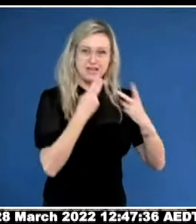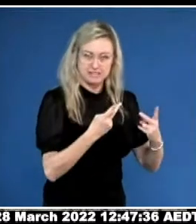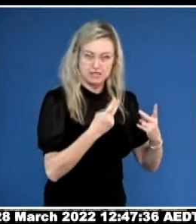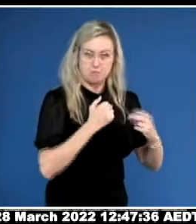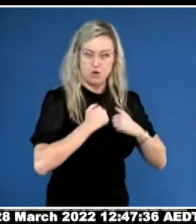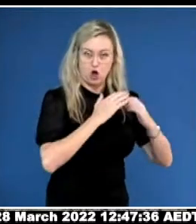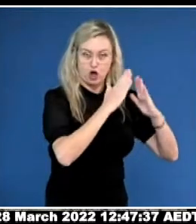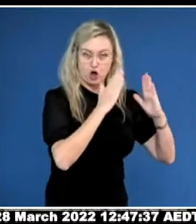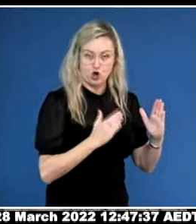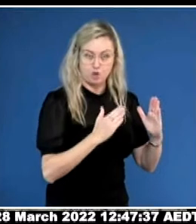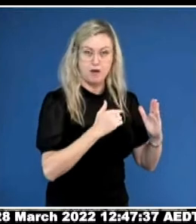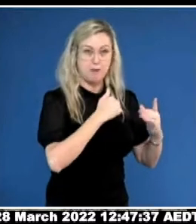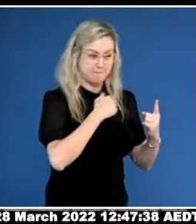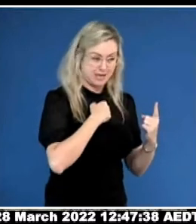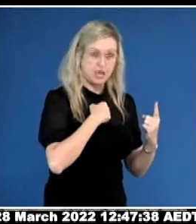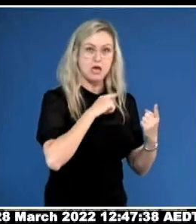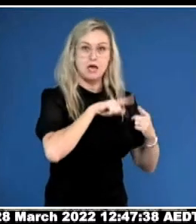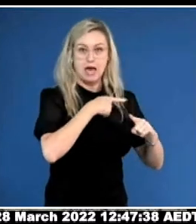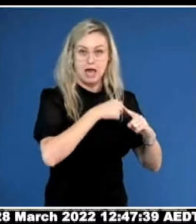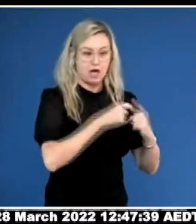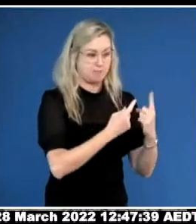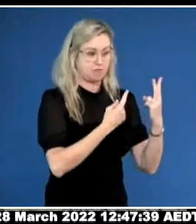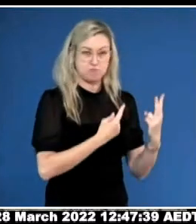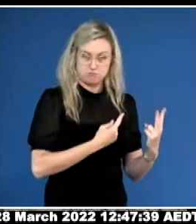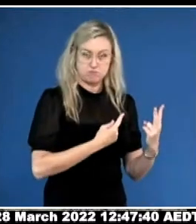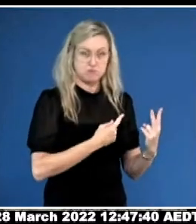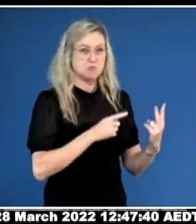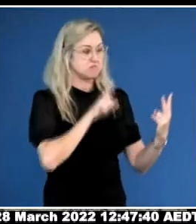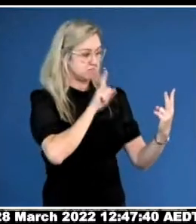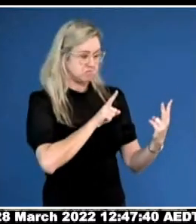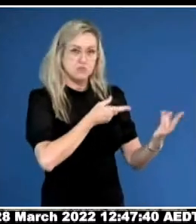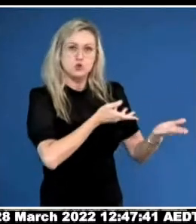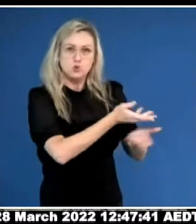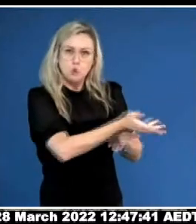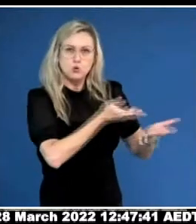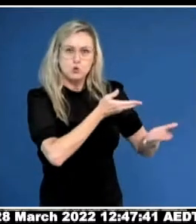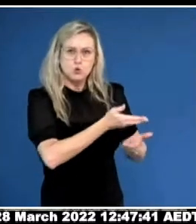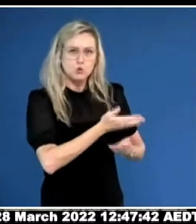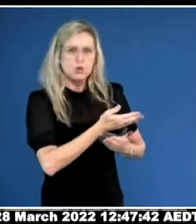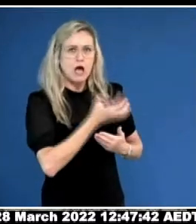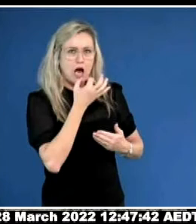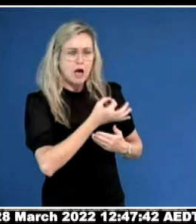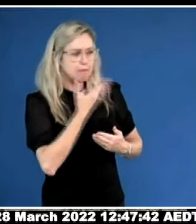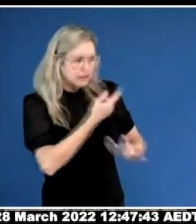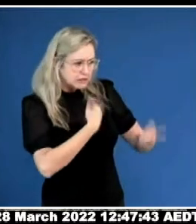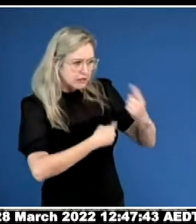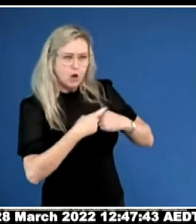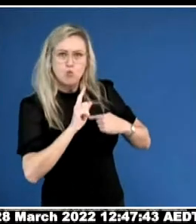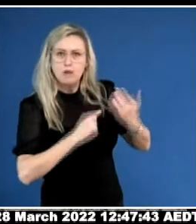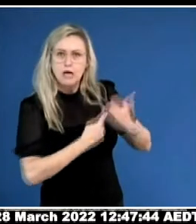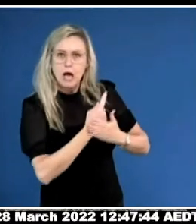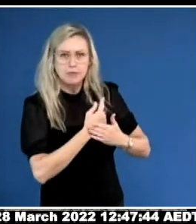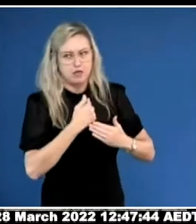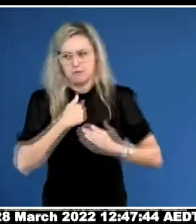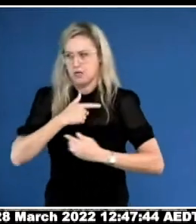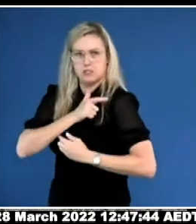if I wanted to, you know, discuss what had been going on at home. I was so scared I couldn't talk to them. Mm. I mean, I was the one that was in hospital with